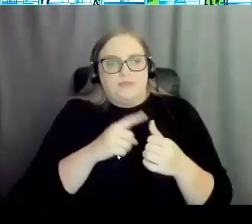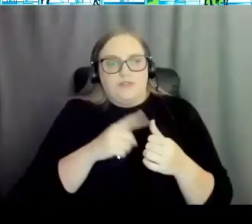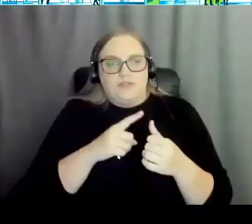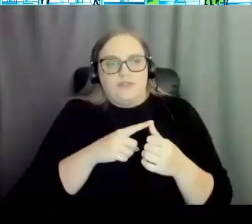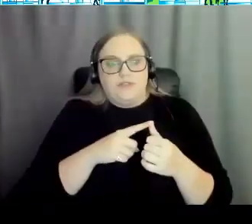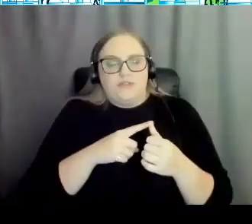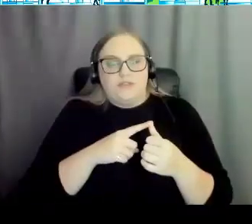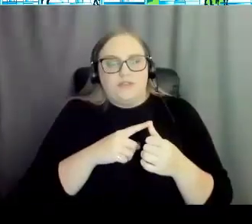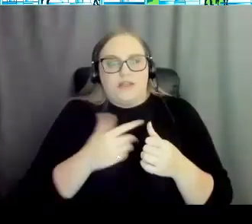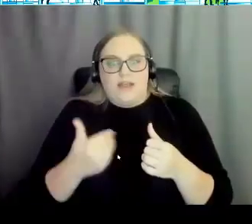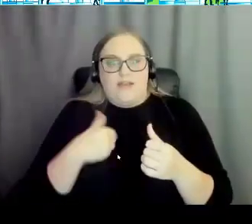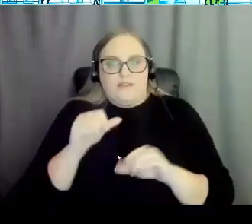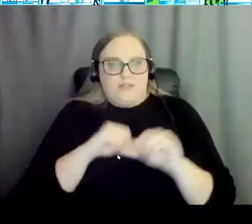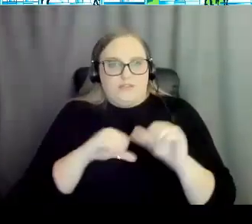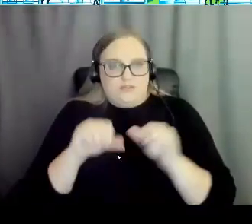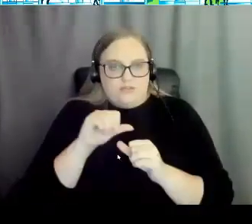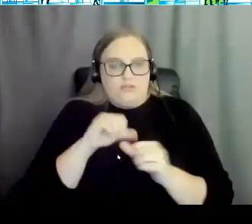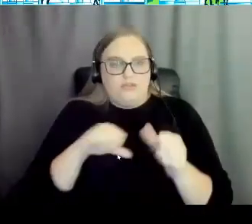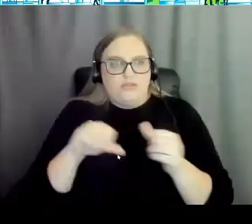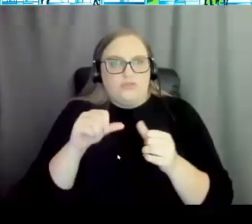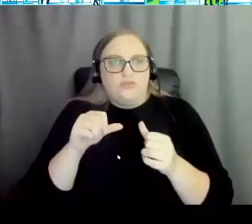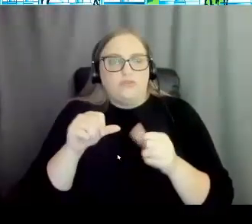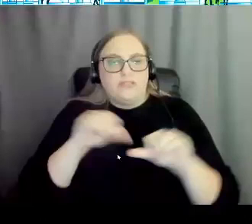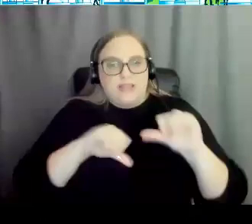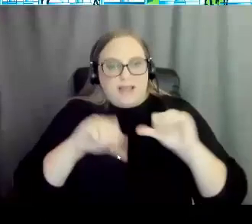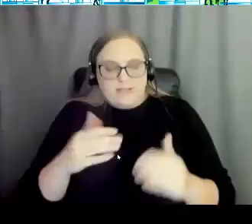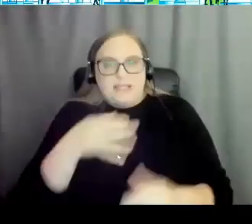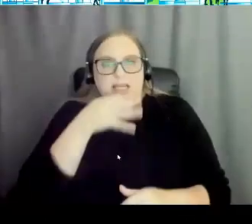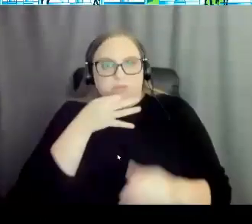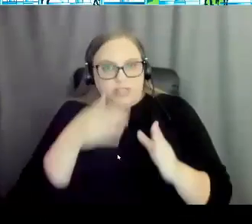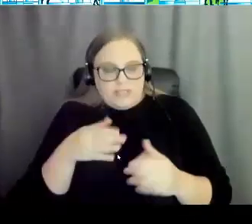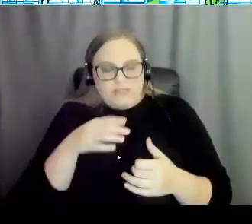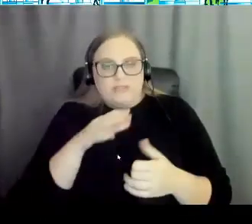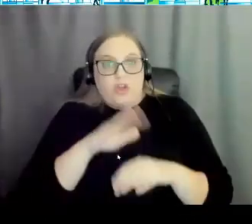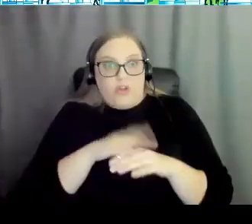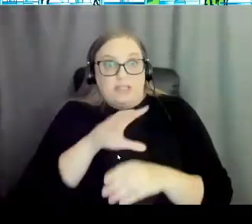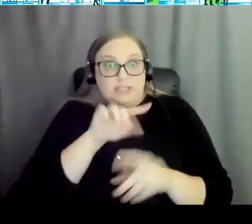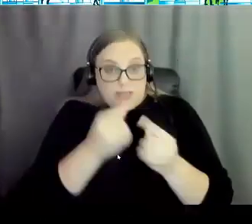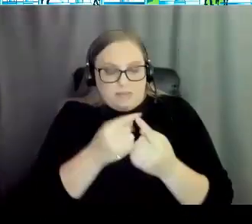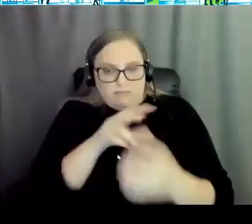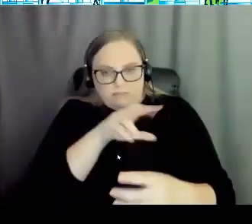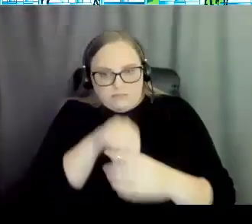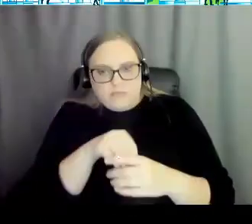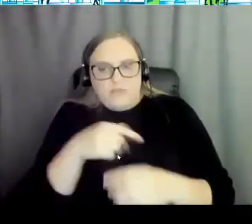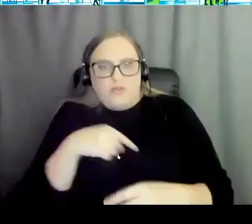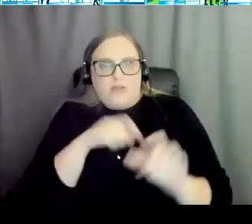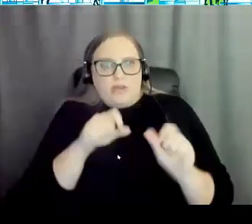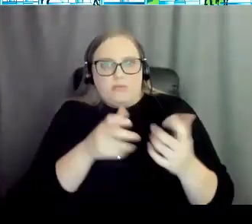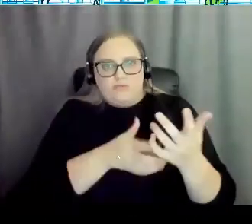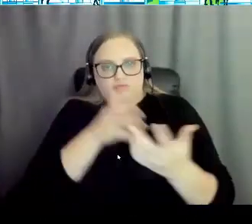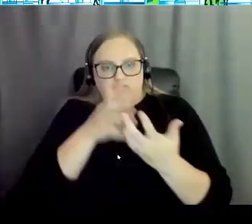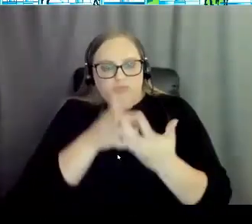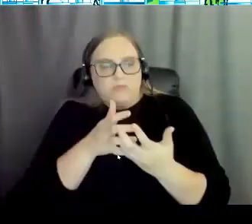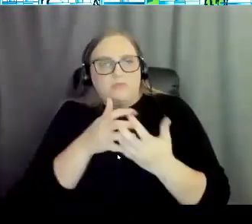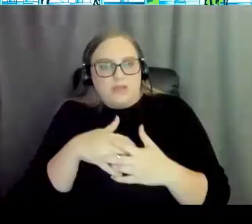by having social scientists and social science expertise on the team, we're able to sort of integrate the latest